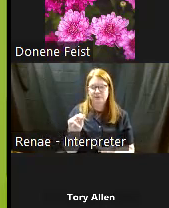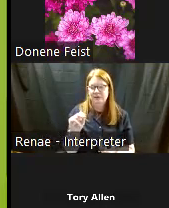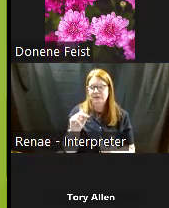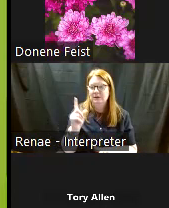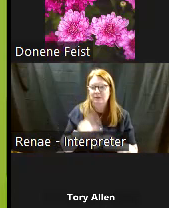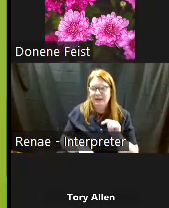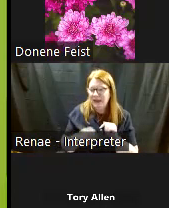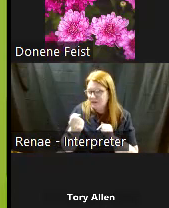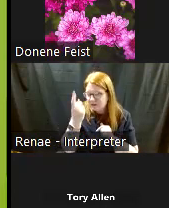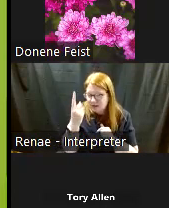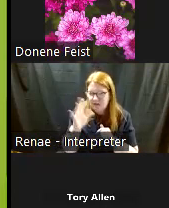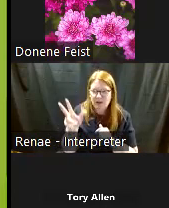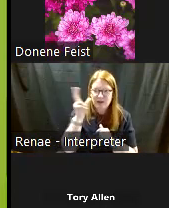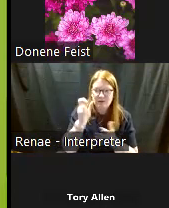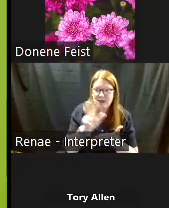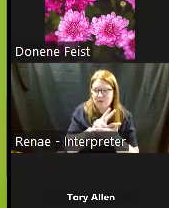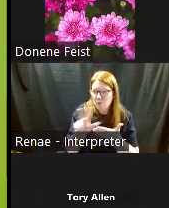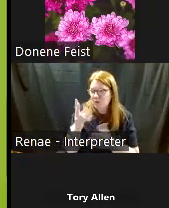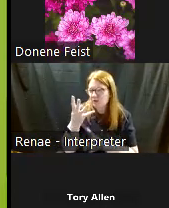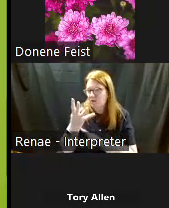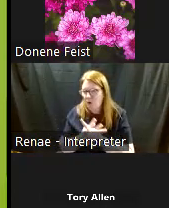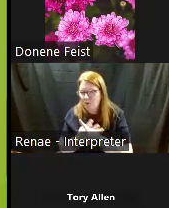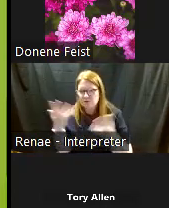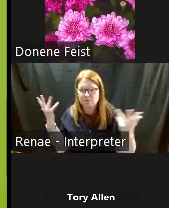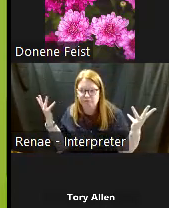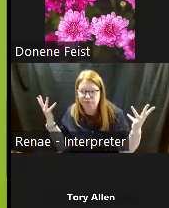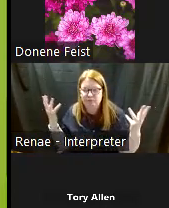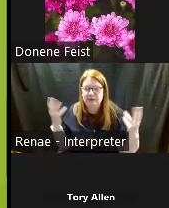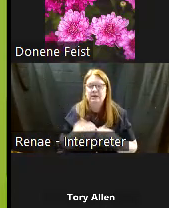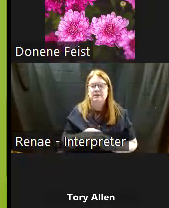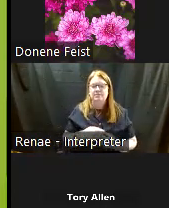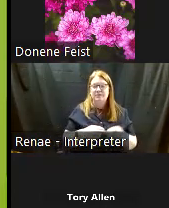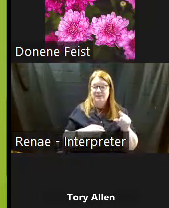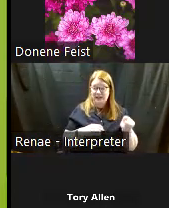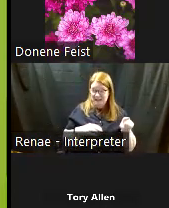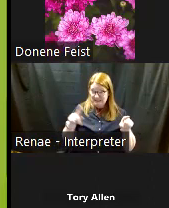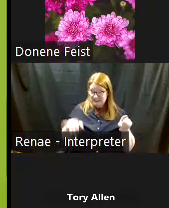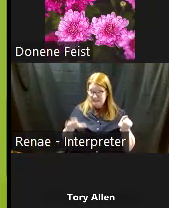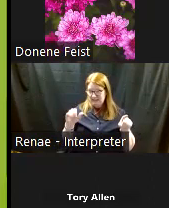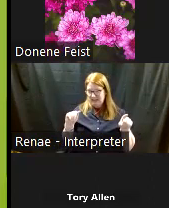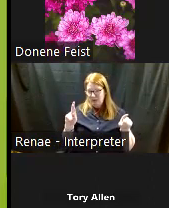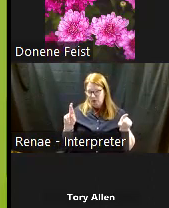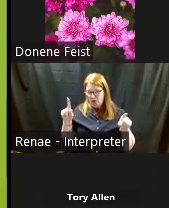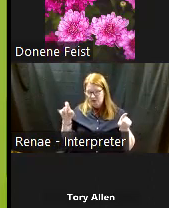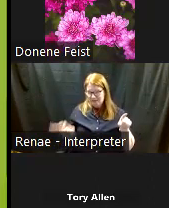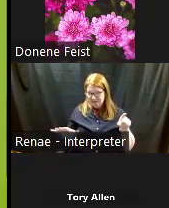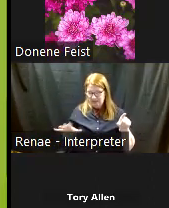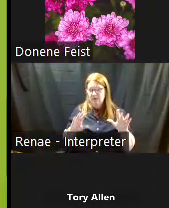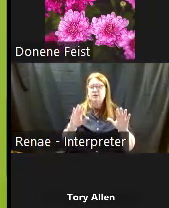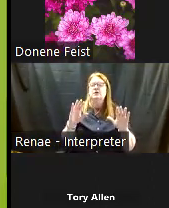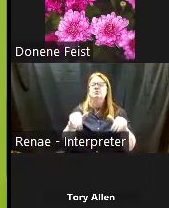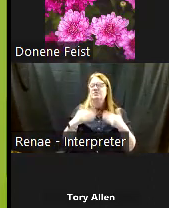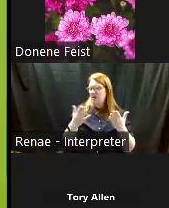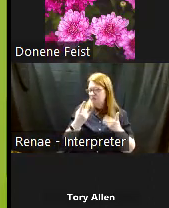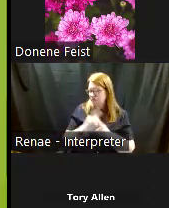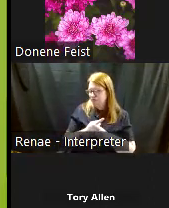3 weeks old or 4 months old. This testing definitely gives us the accurate information